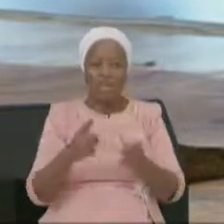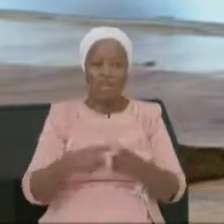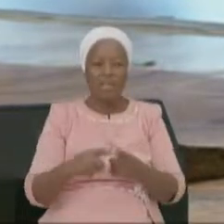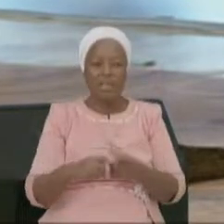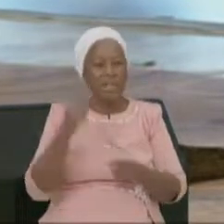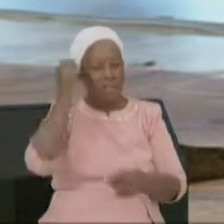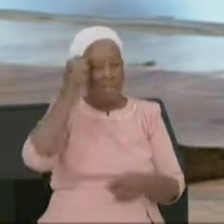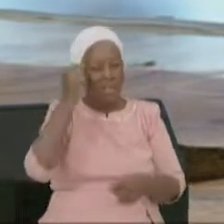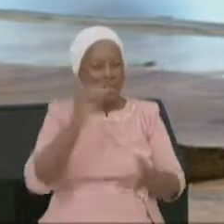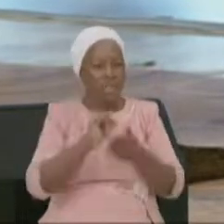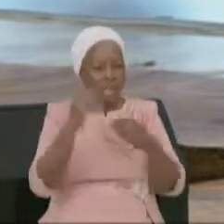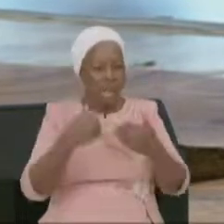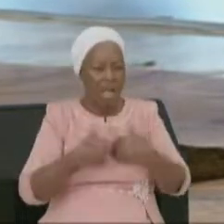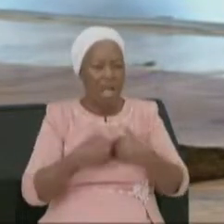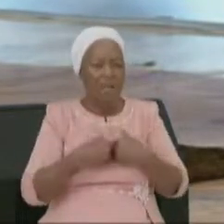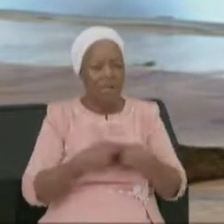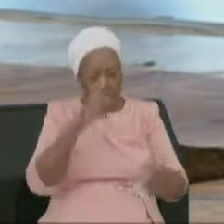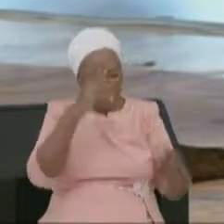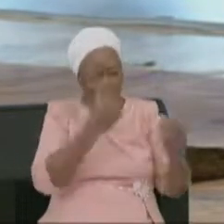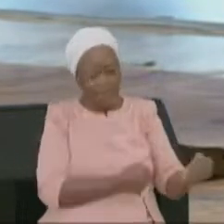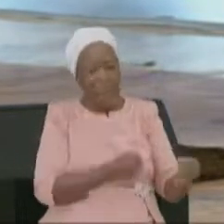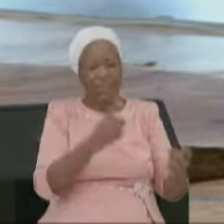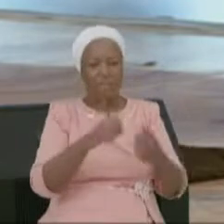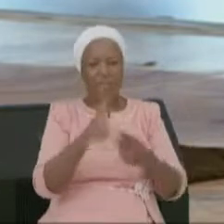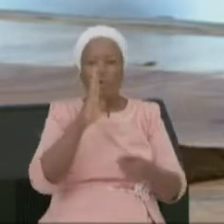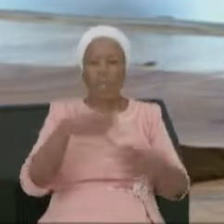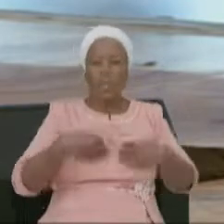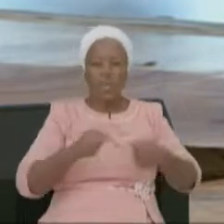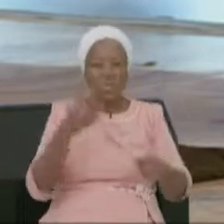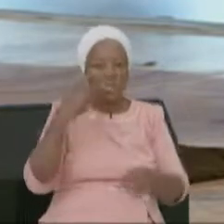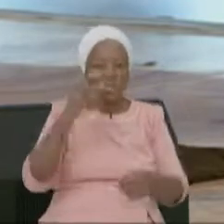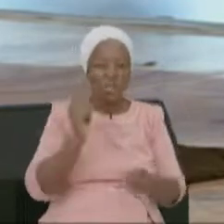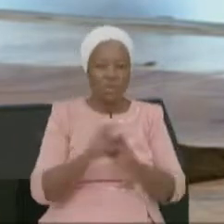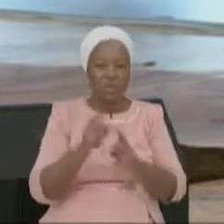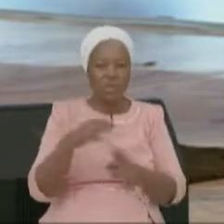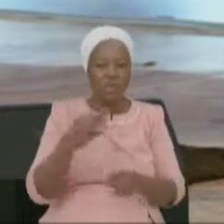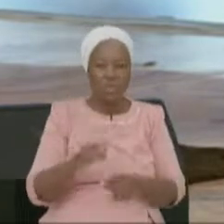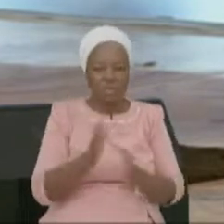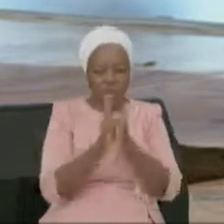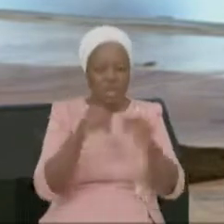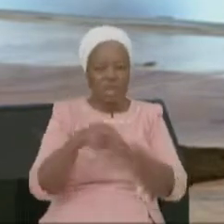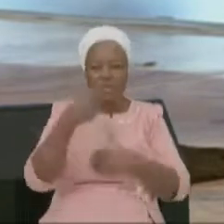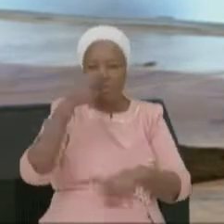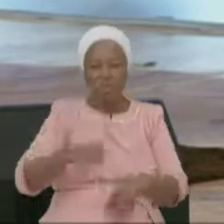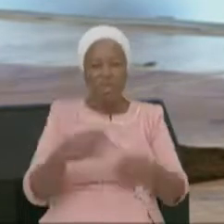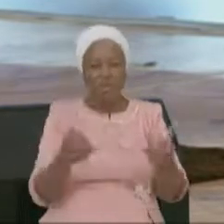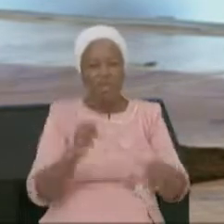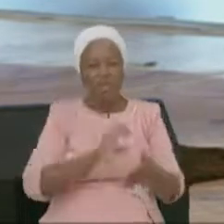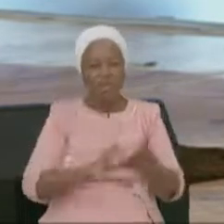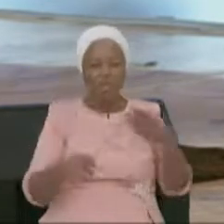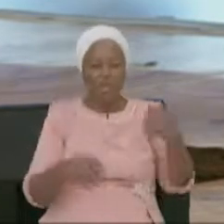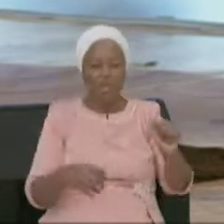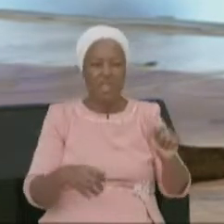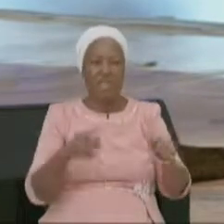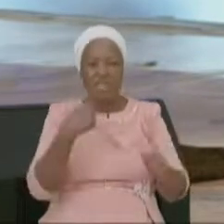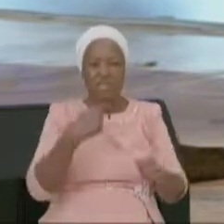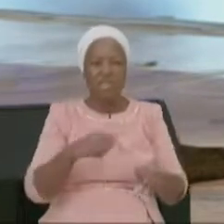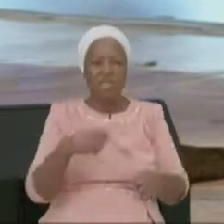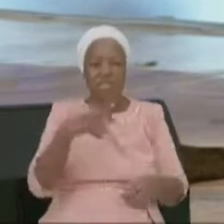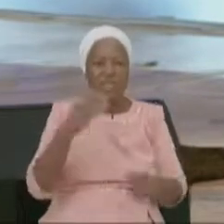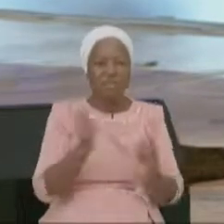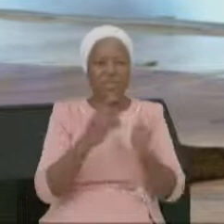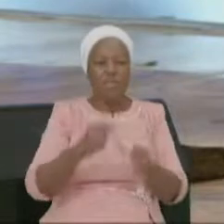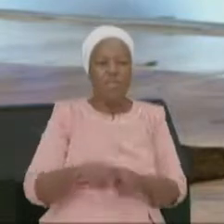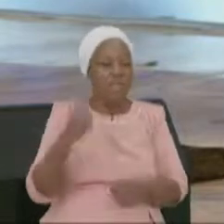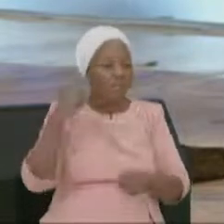he had faith to be healed. Look at the word of prayer, the decree now in verse 10, said with a loud voice,